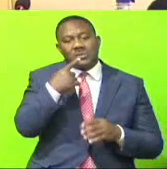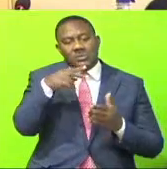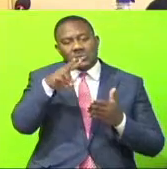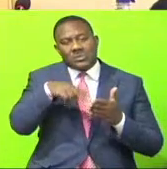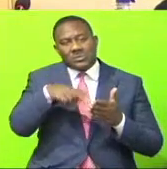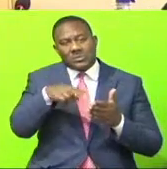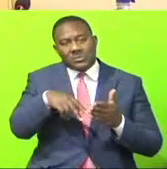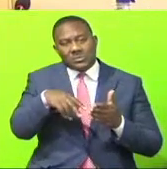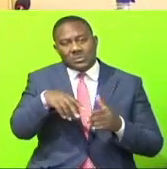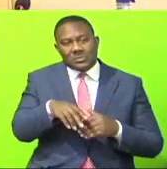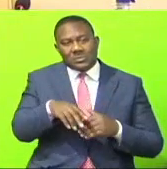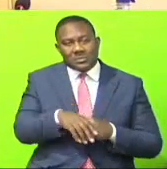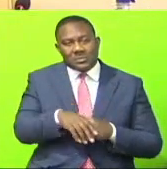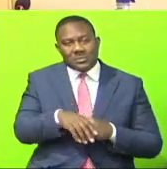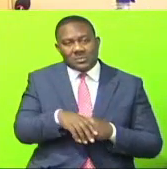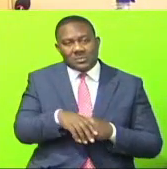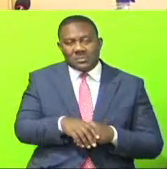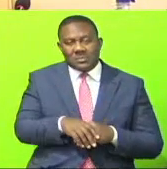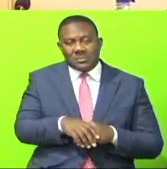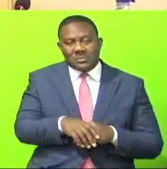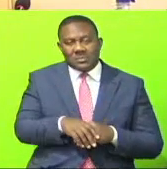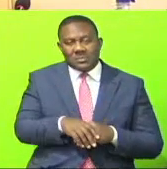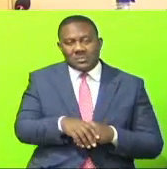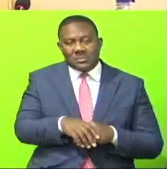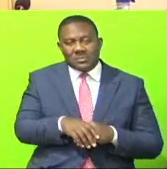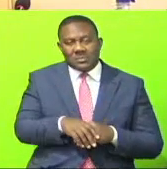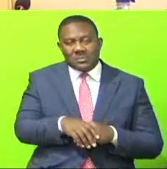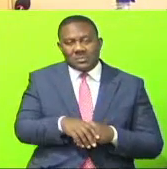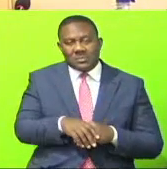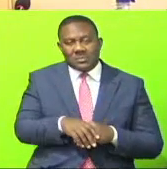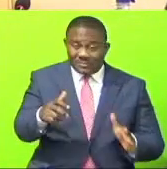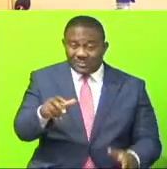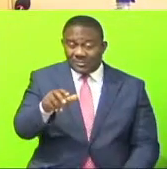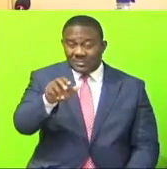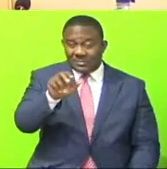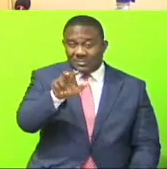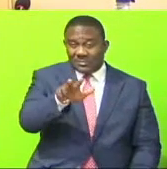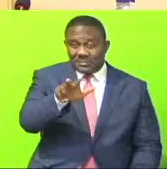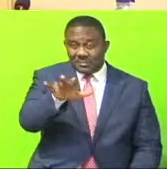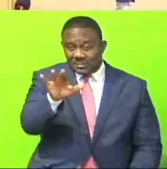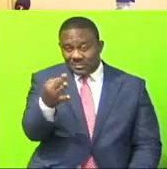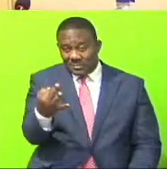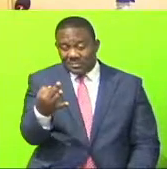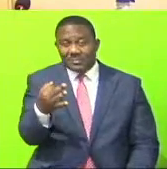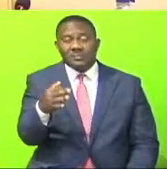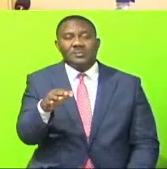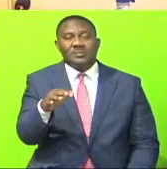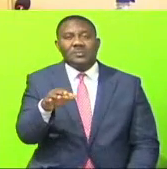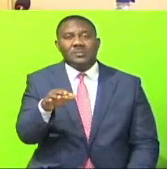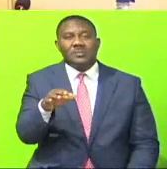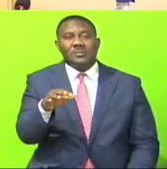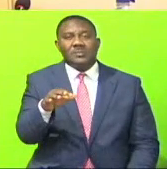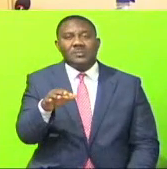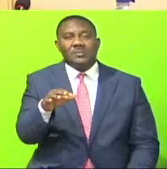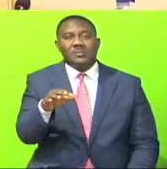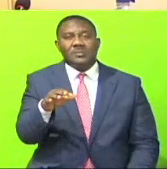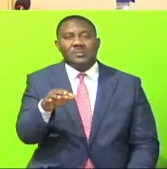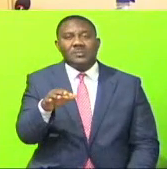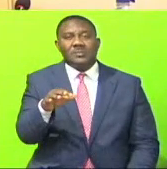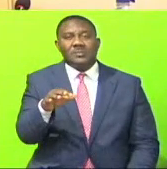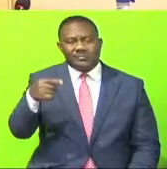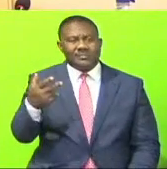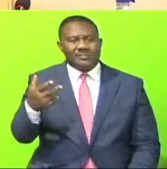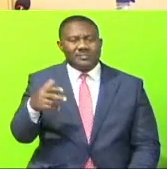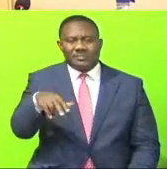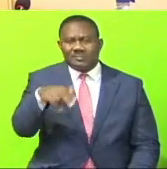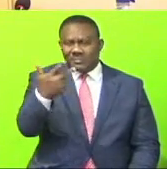Article 3(9) of the NPP constitution, their own constitution. And